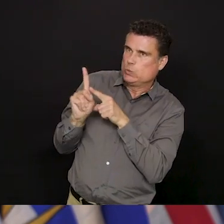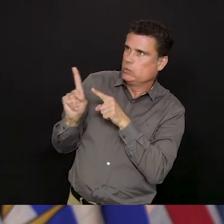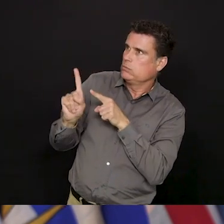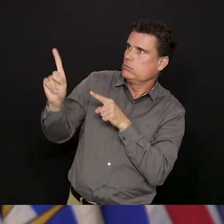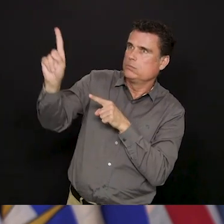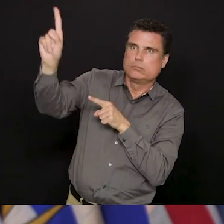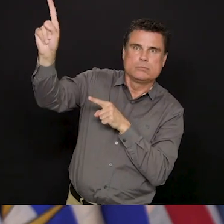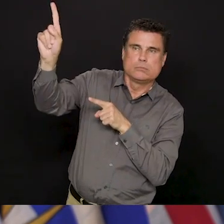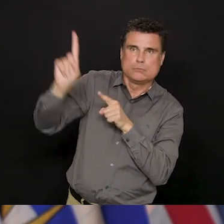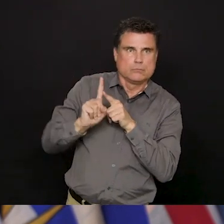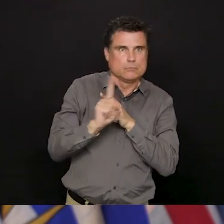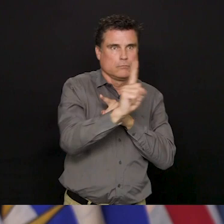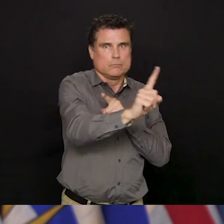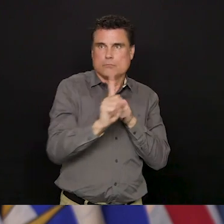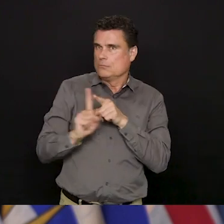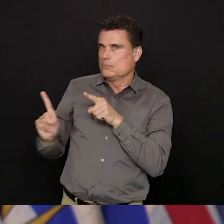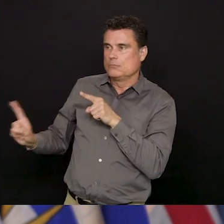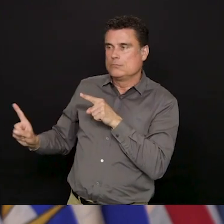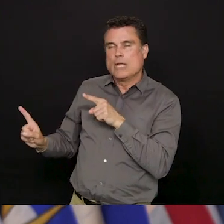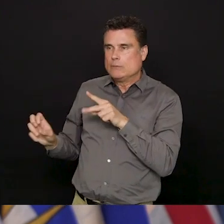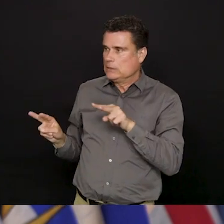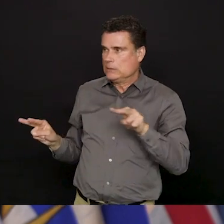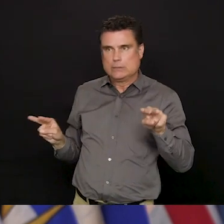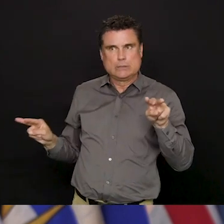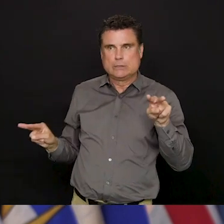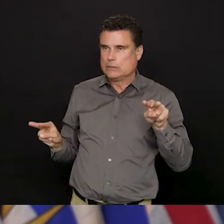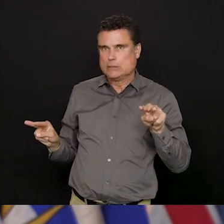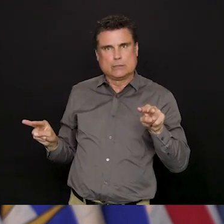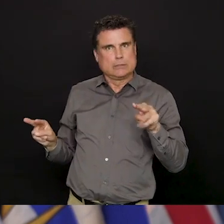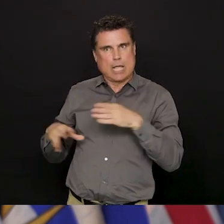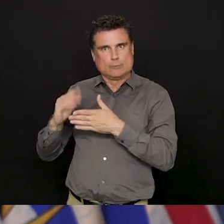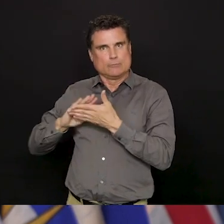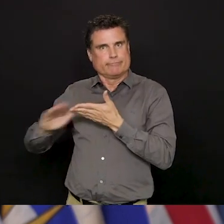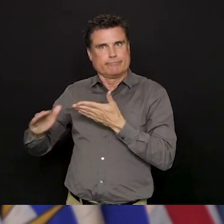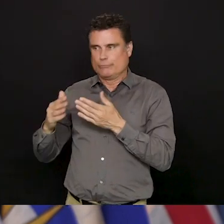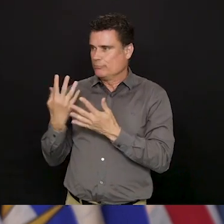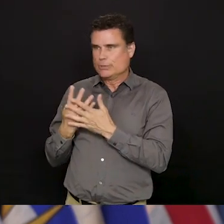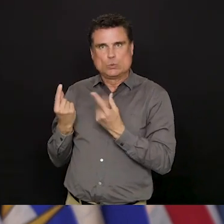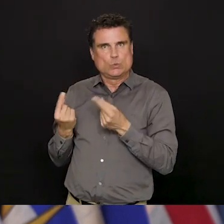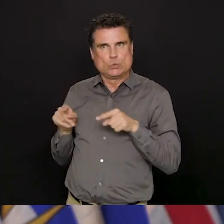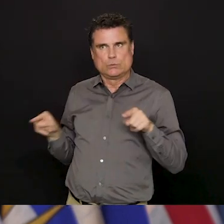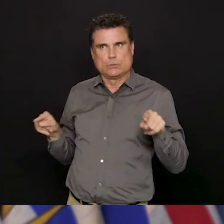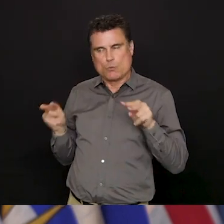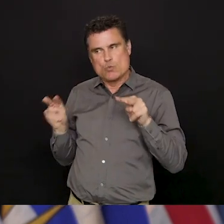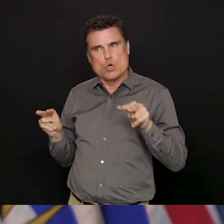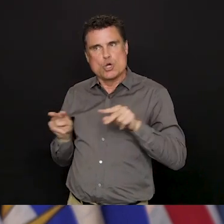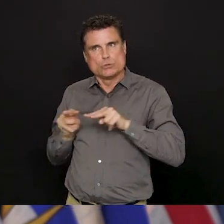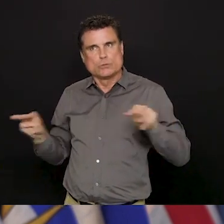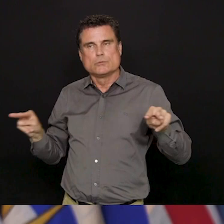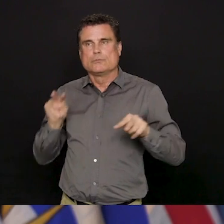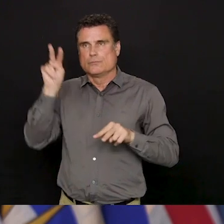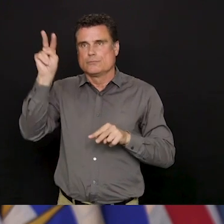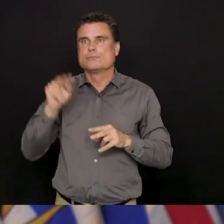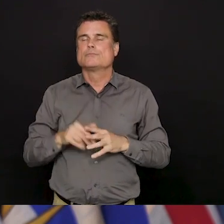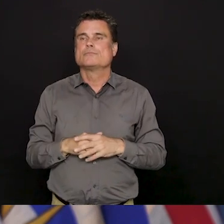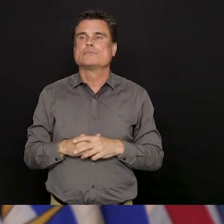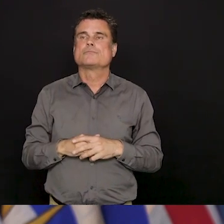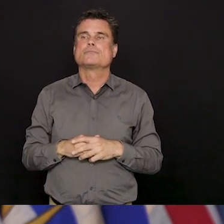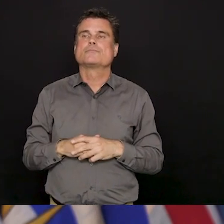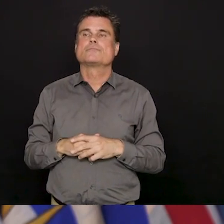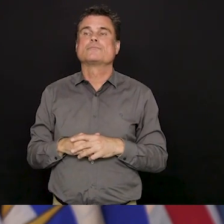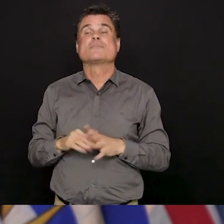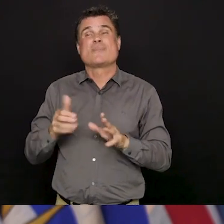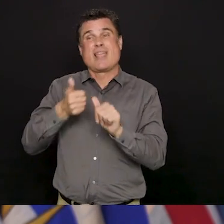people, cases and outbreaks, or I shouldn't say outbreaks, because in the community we've had transmission in communities in all regions of